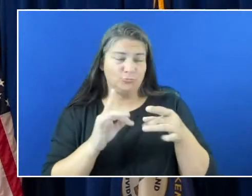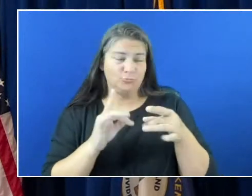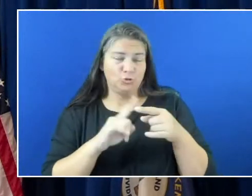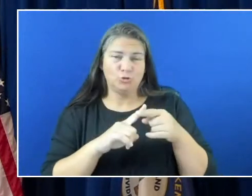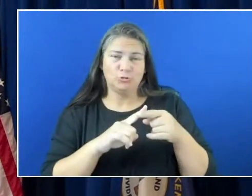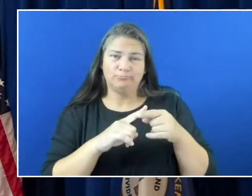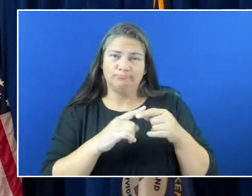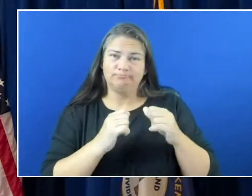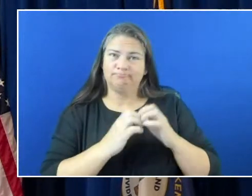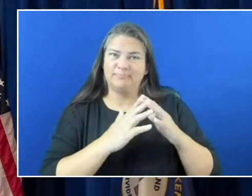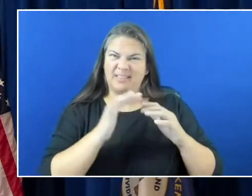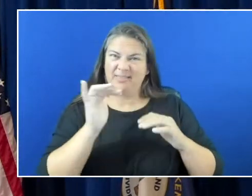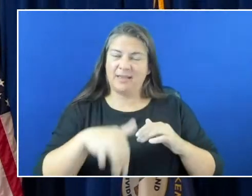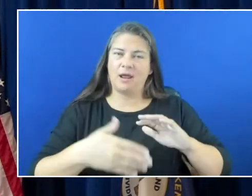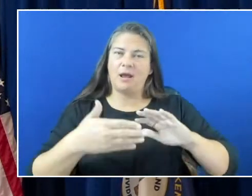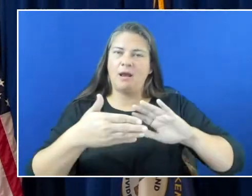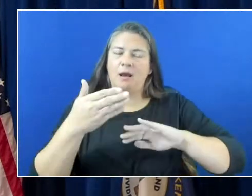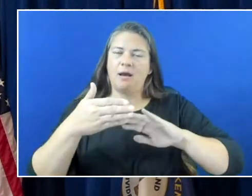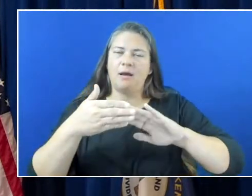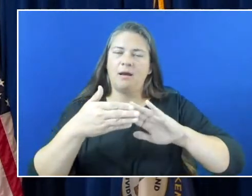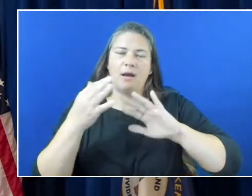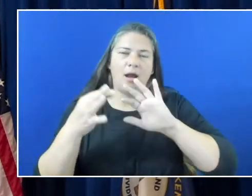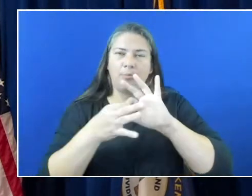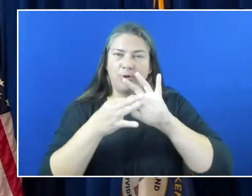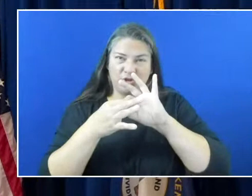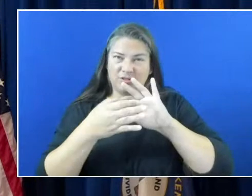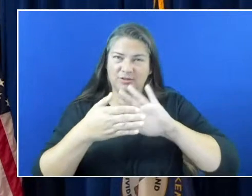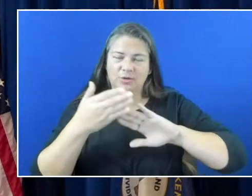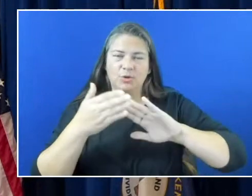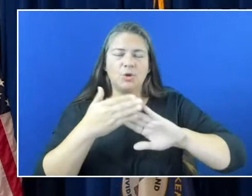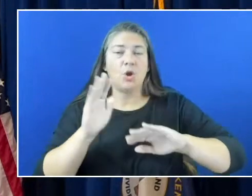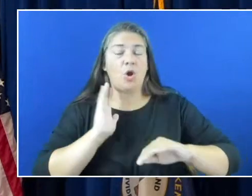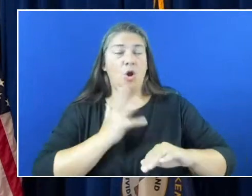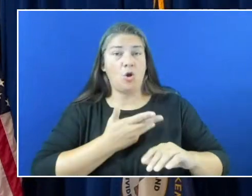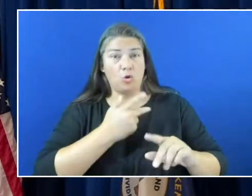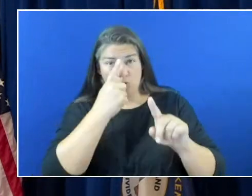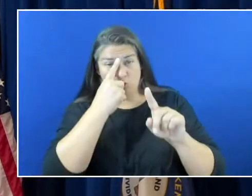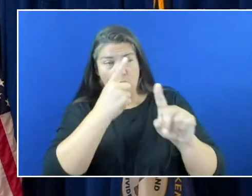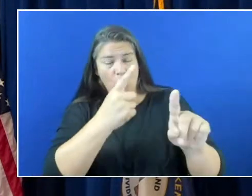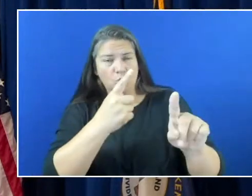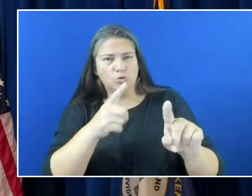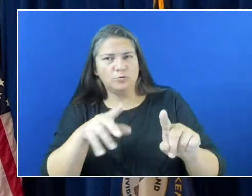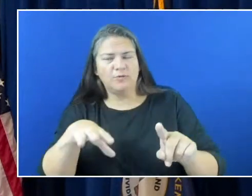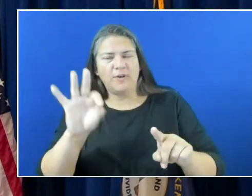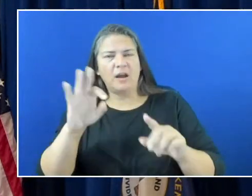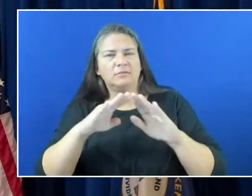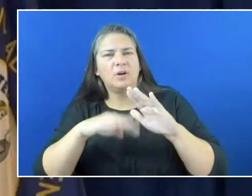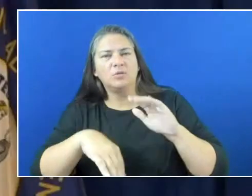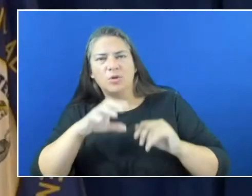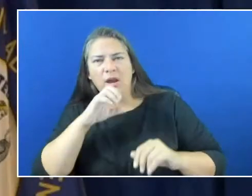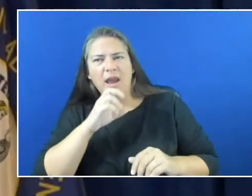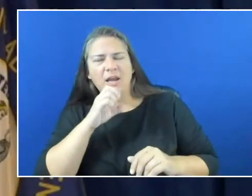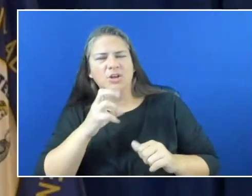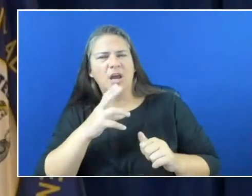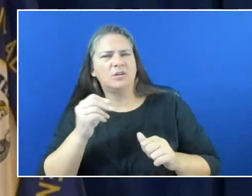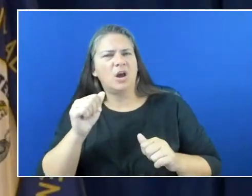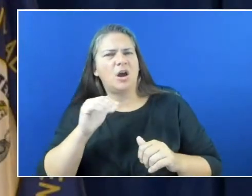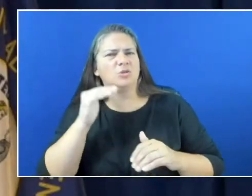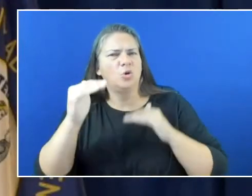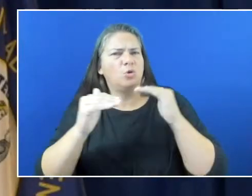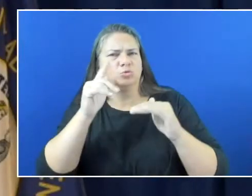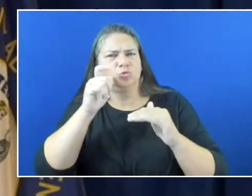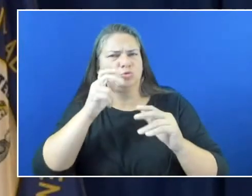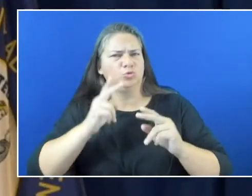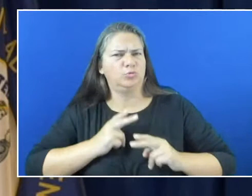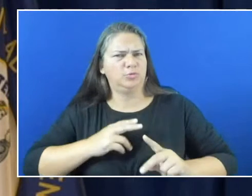detail to identify and recover juvenile and adult victims of human trafficking by using